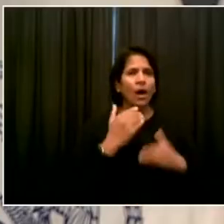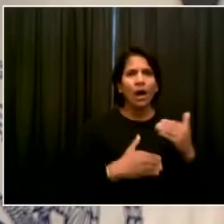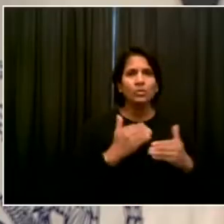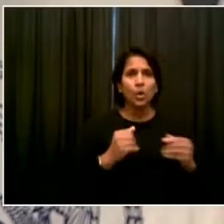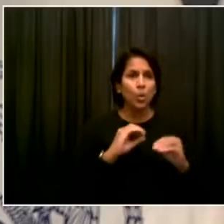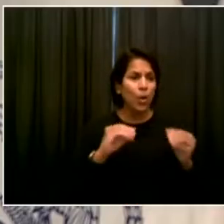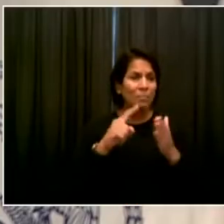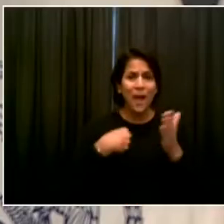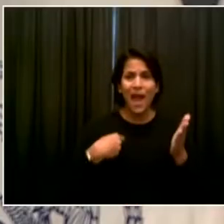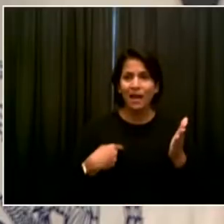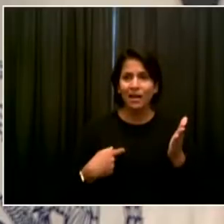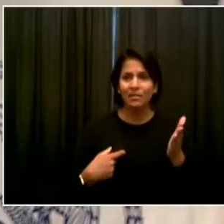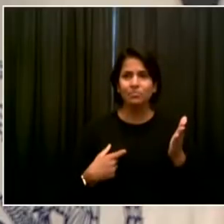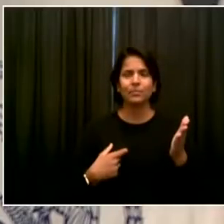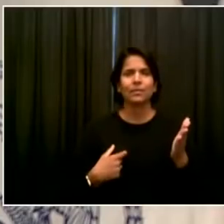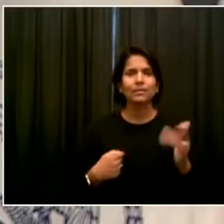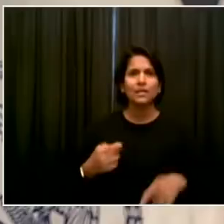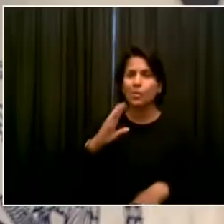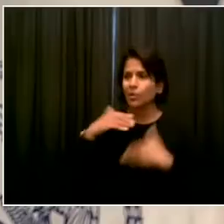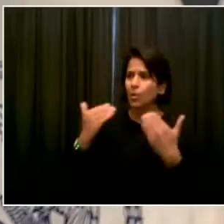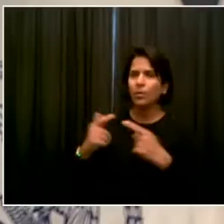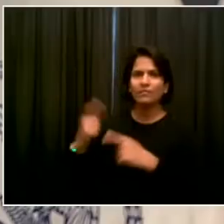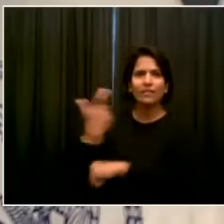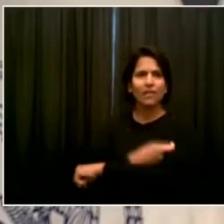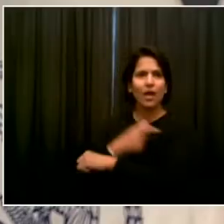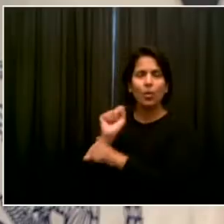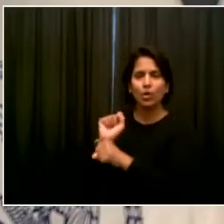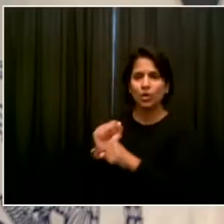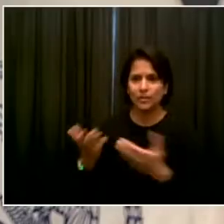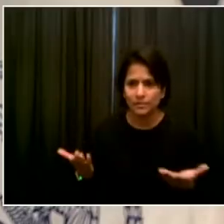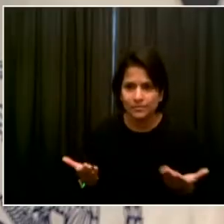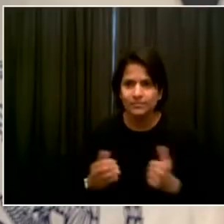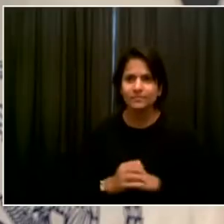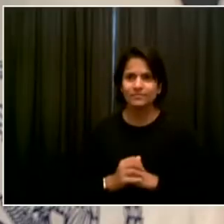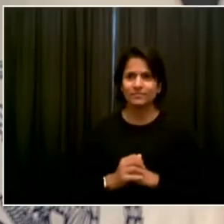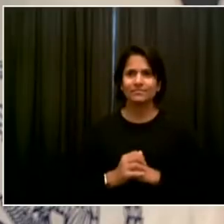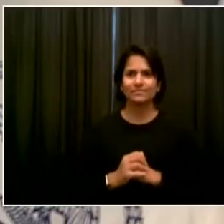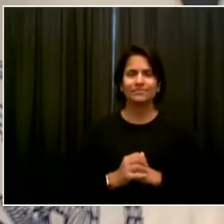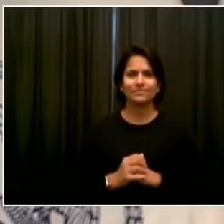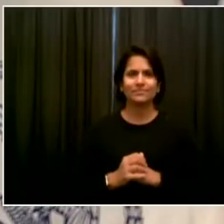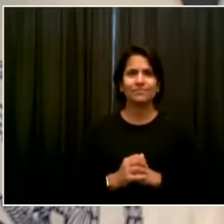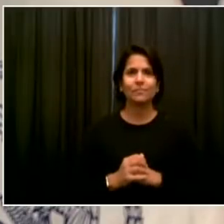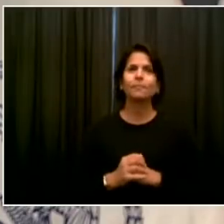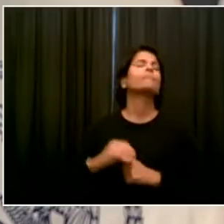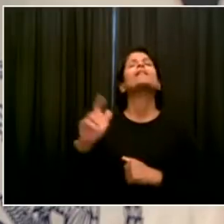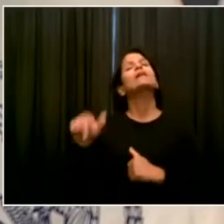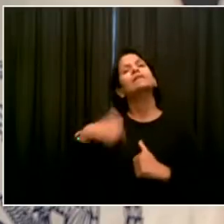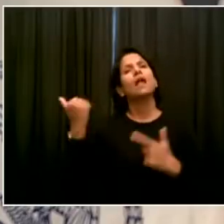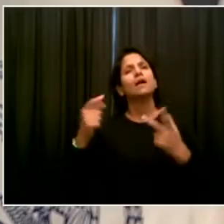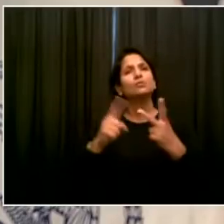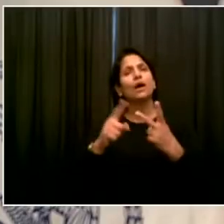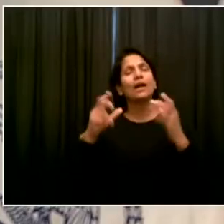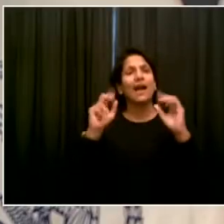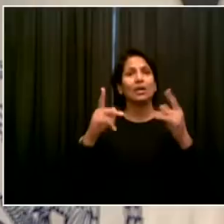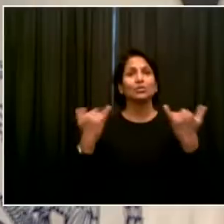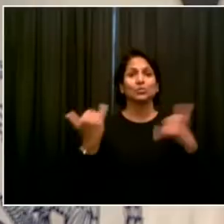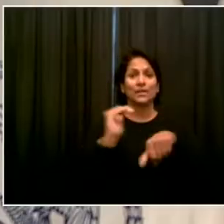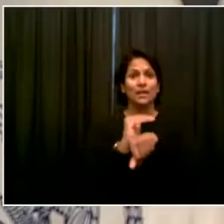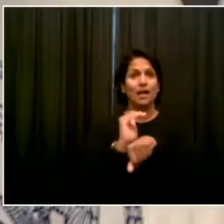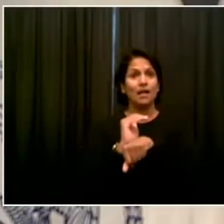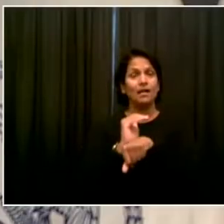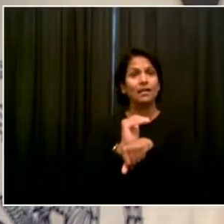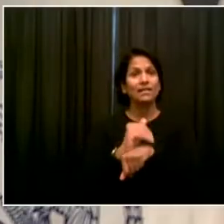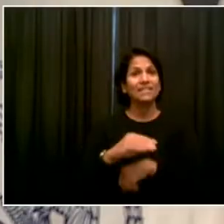Thank you. I'm wondering, tonight is the first debate for mayor between Eric Adams